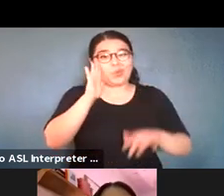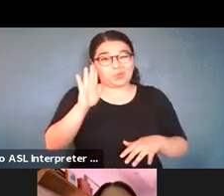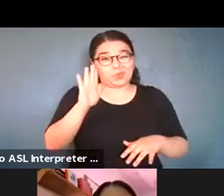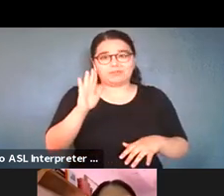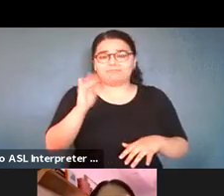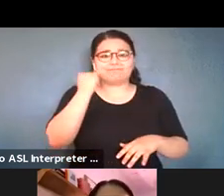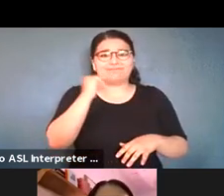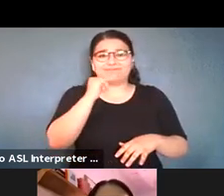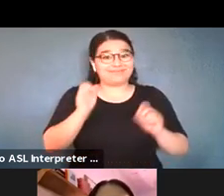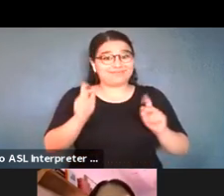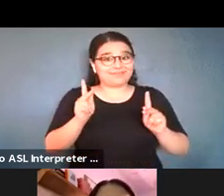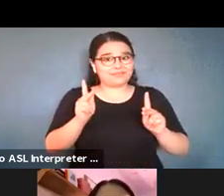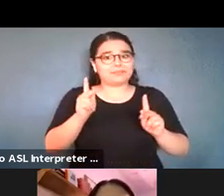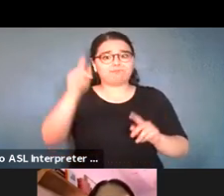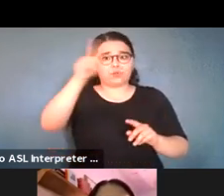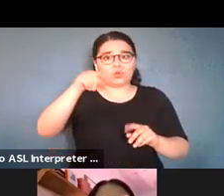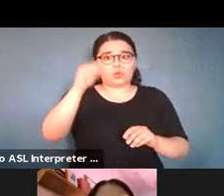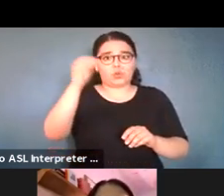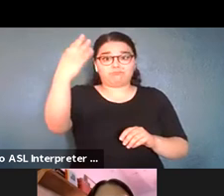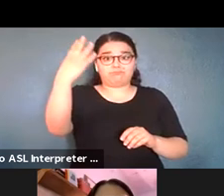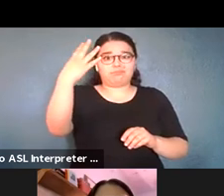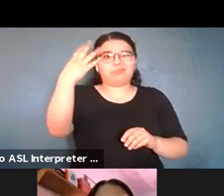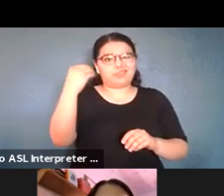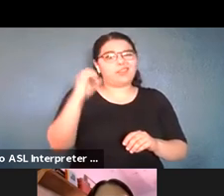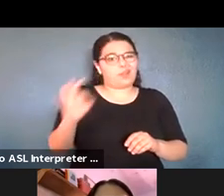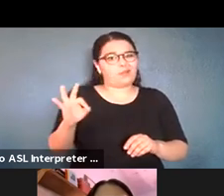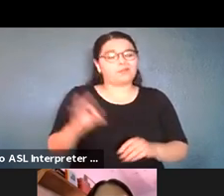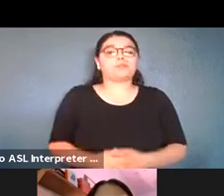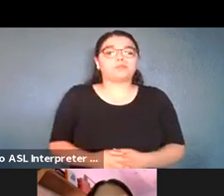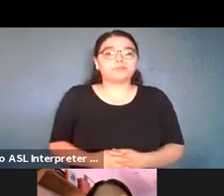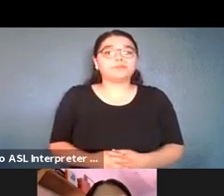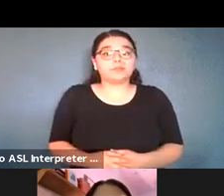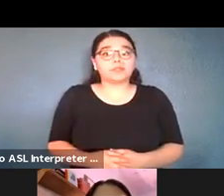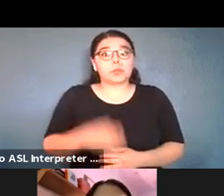your video. I would like to point us to the community agreements, which I'm sharing in the